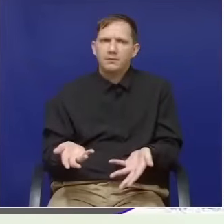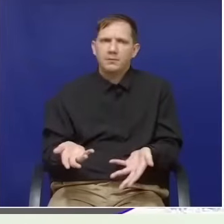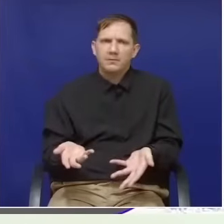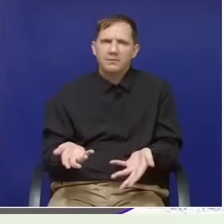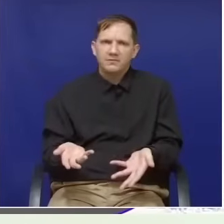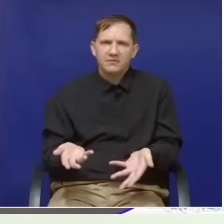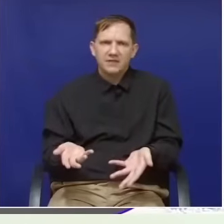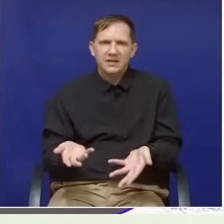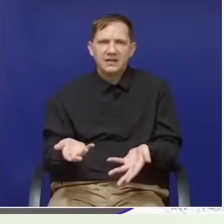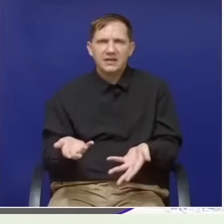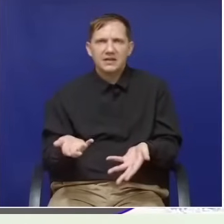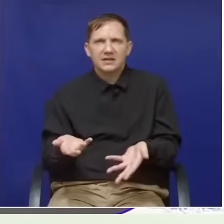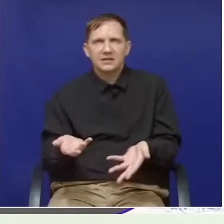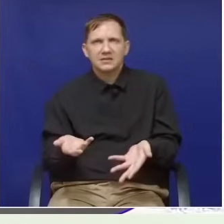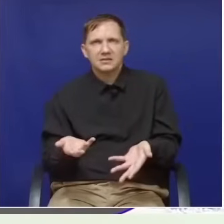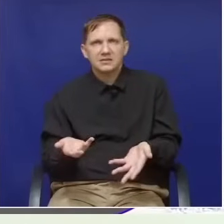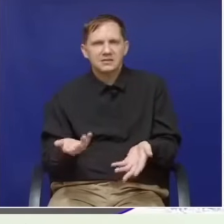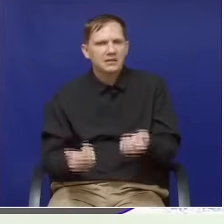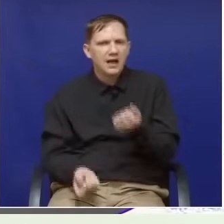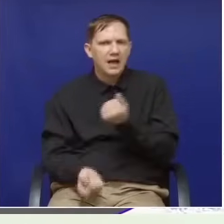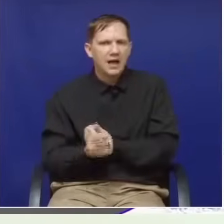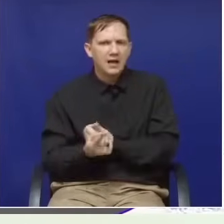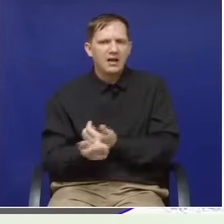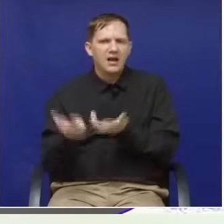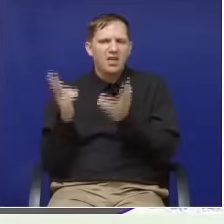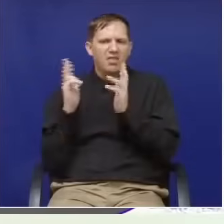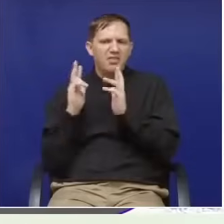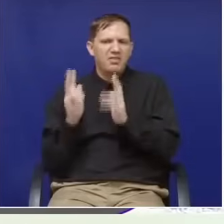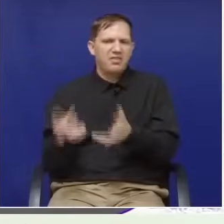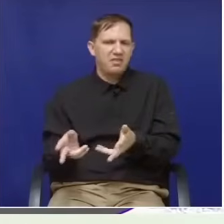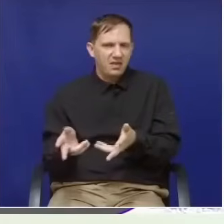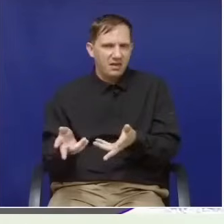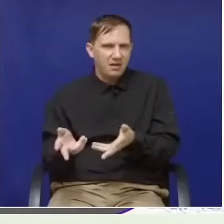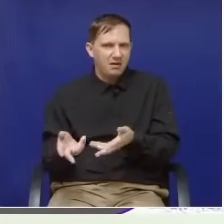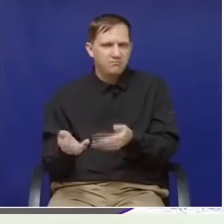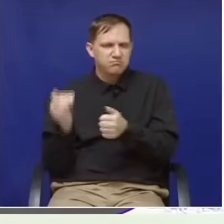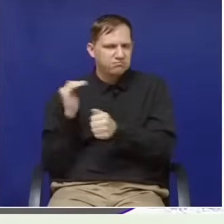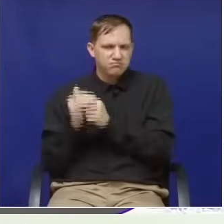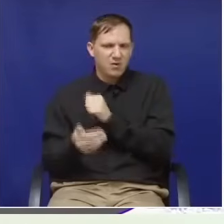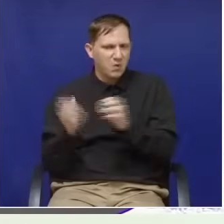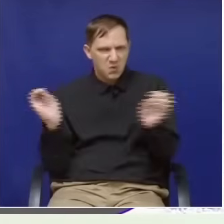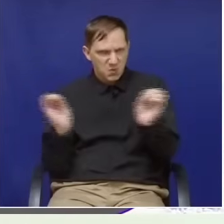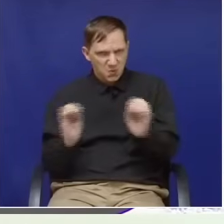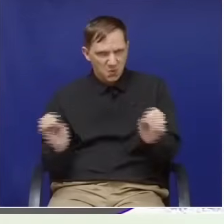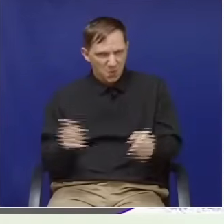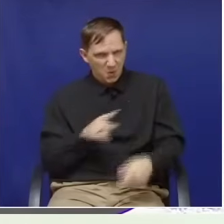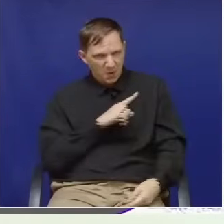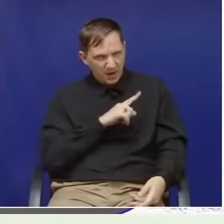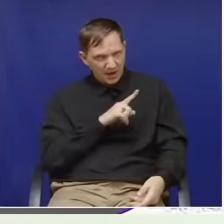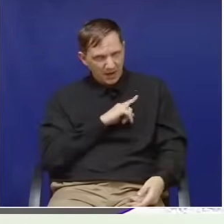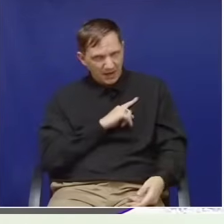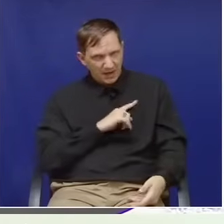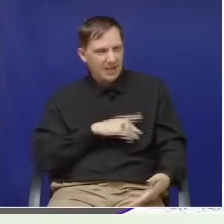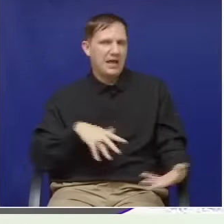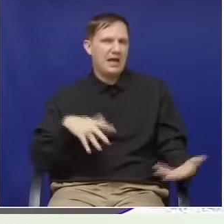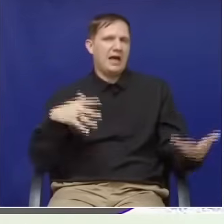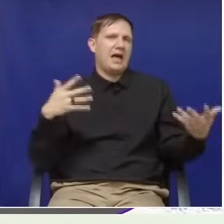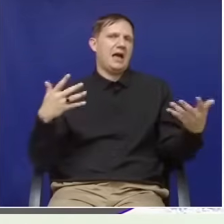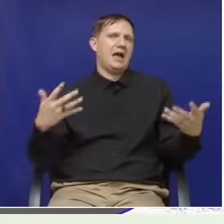institutions or bases were left unguarded and protected? So it's